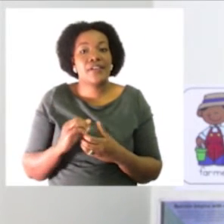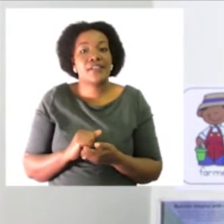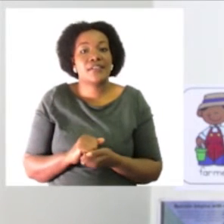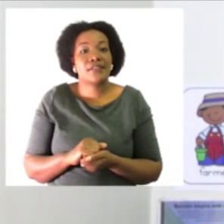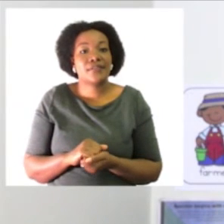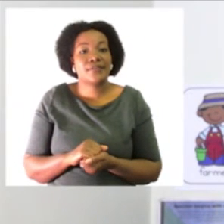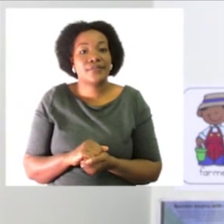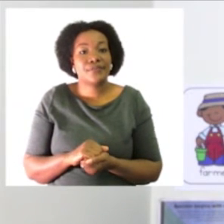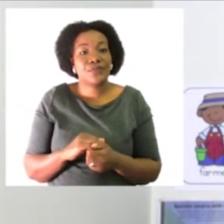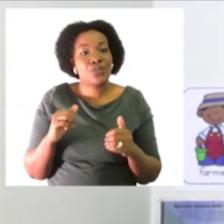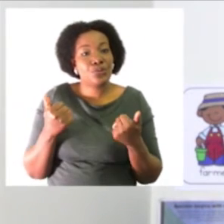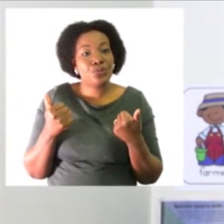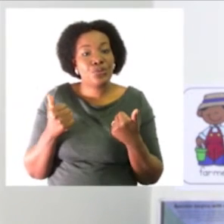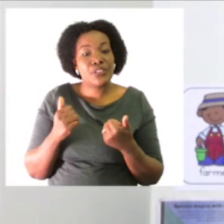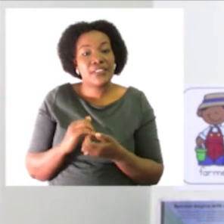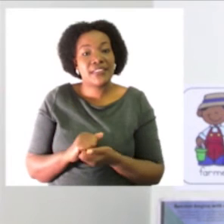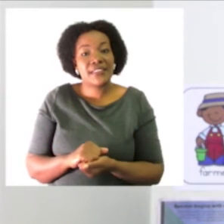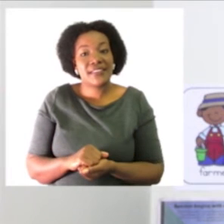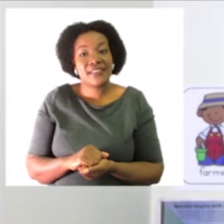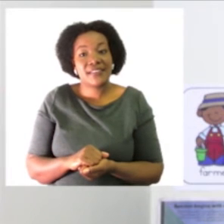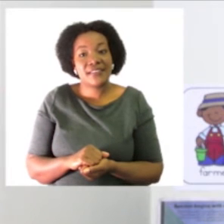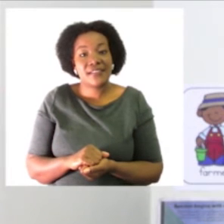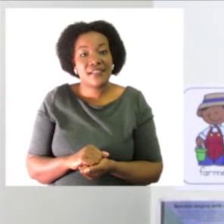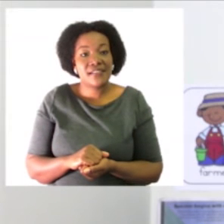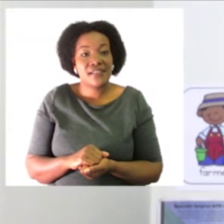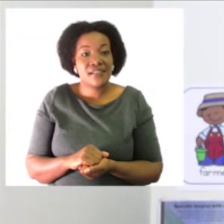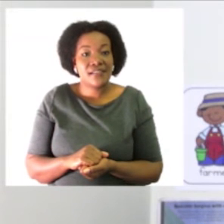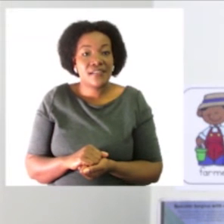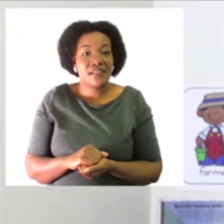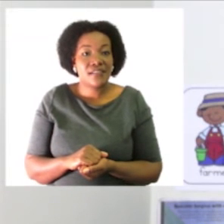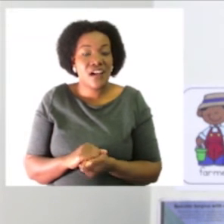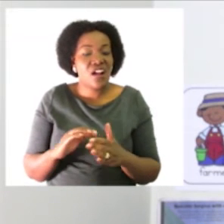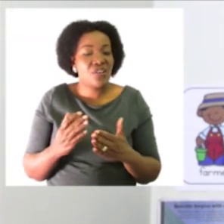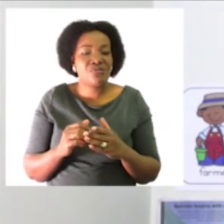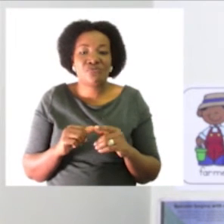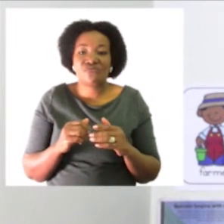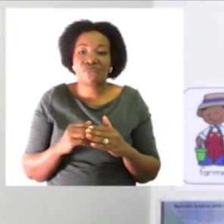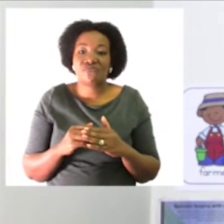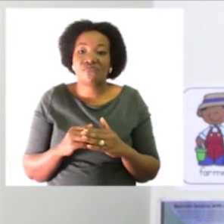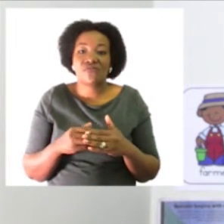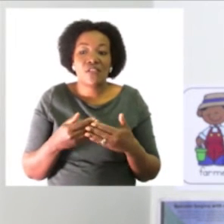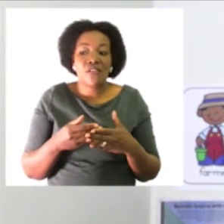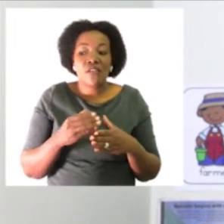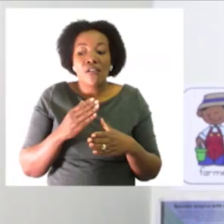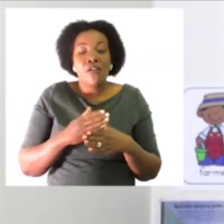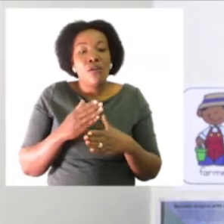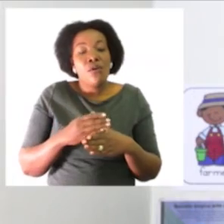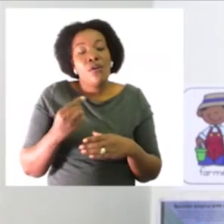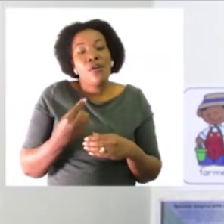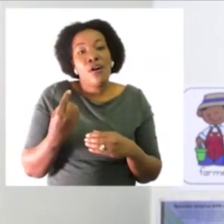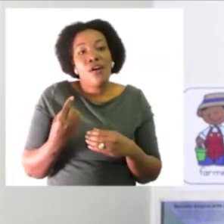100. Very good. I would like for you to complete the activity